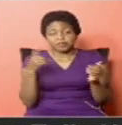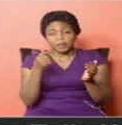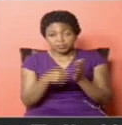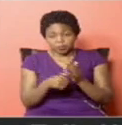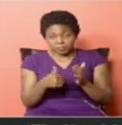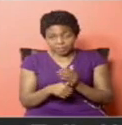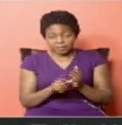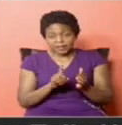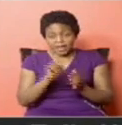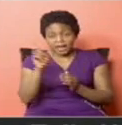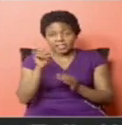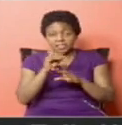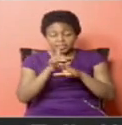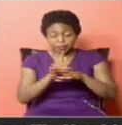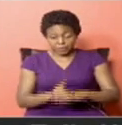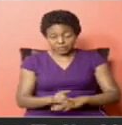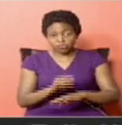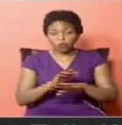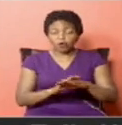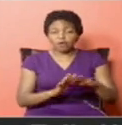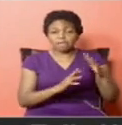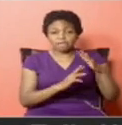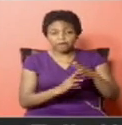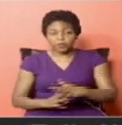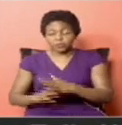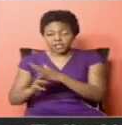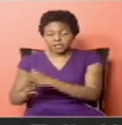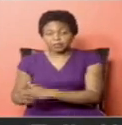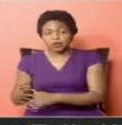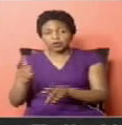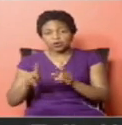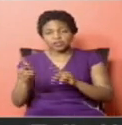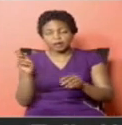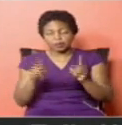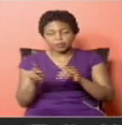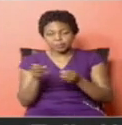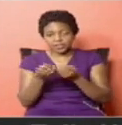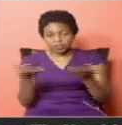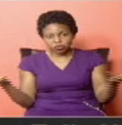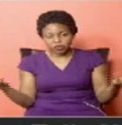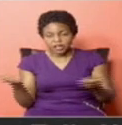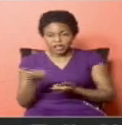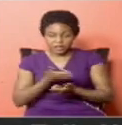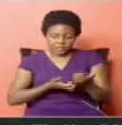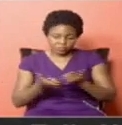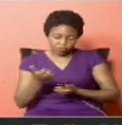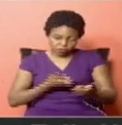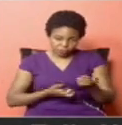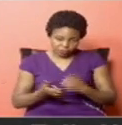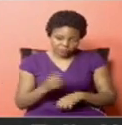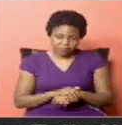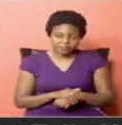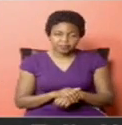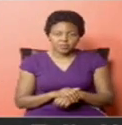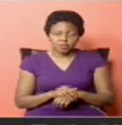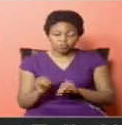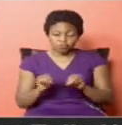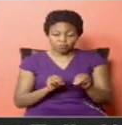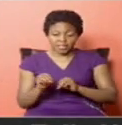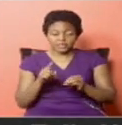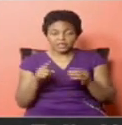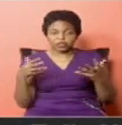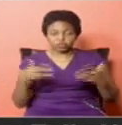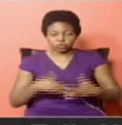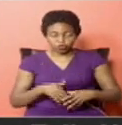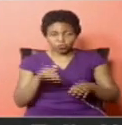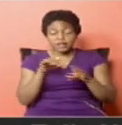depends on the level of vulnerability of the population and economy as defined by their capacity to cope with the shock.